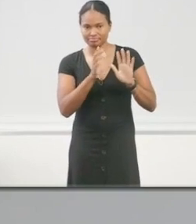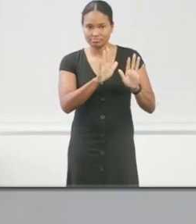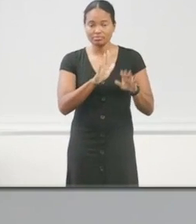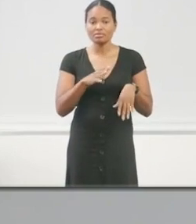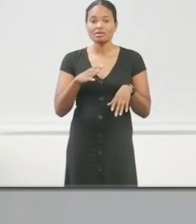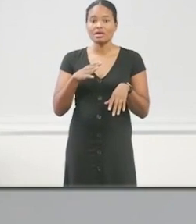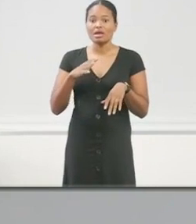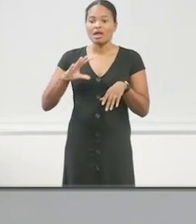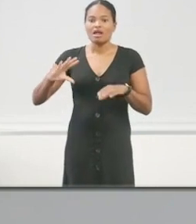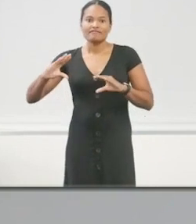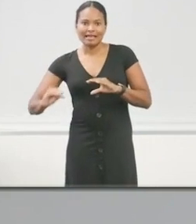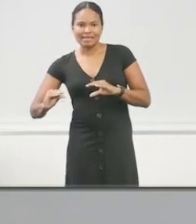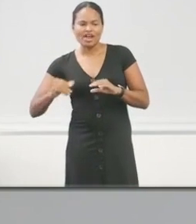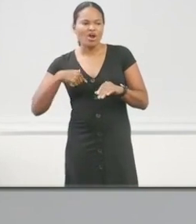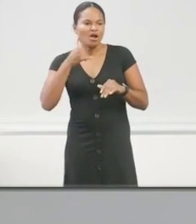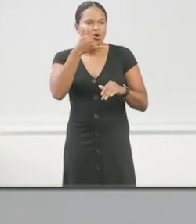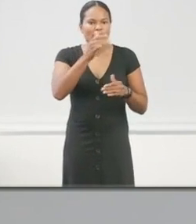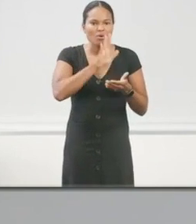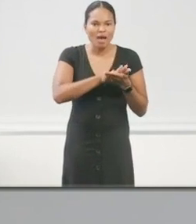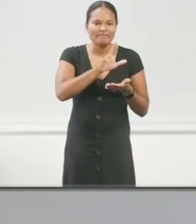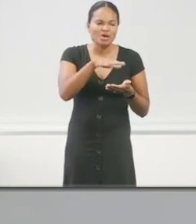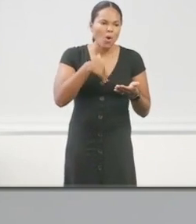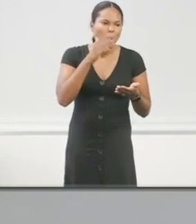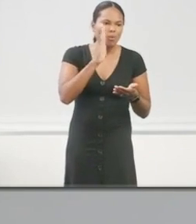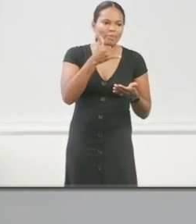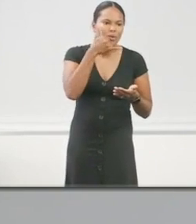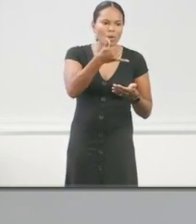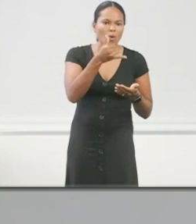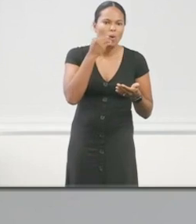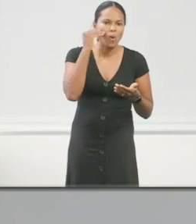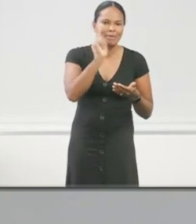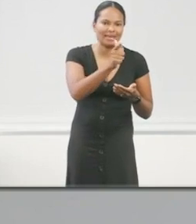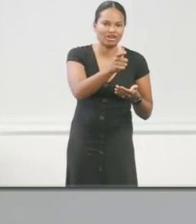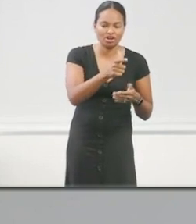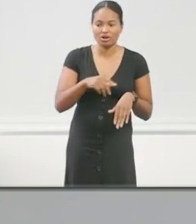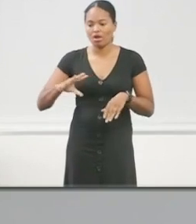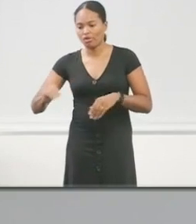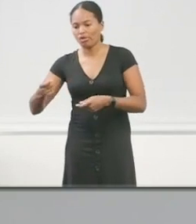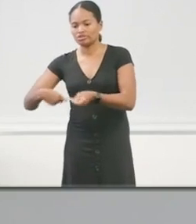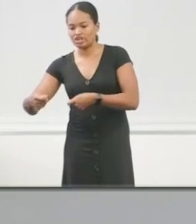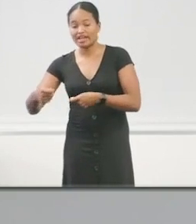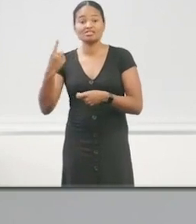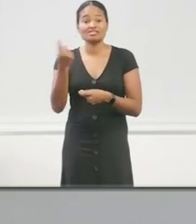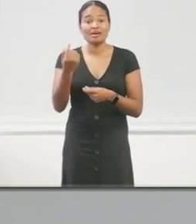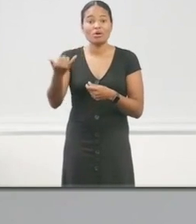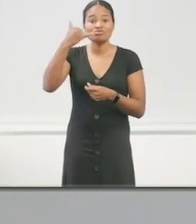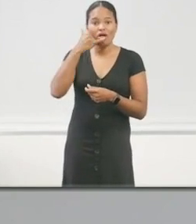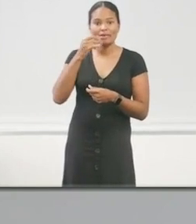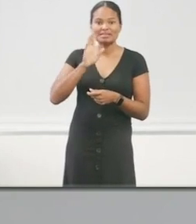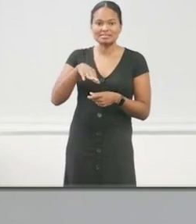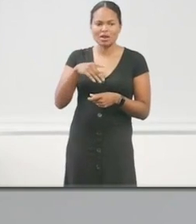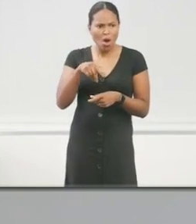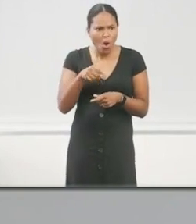accident. And I thought, okay, this is the telephone game on adult level. So I really became a little